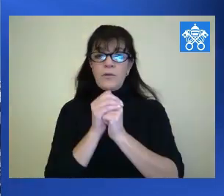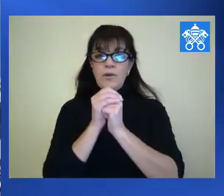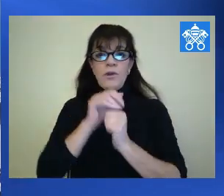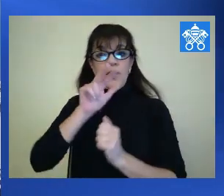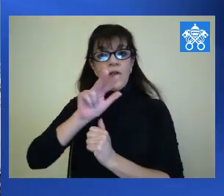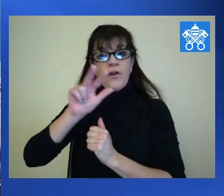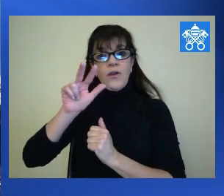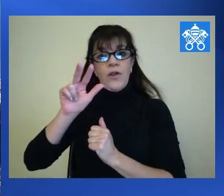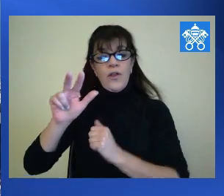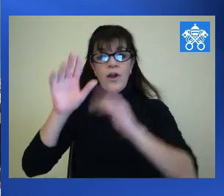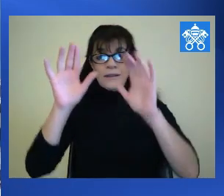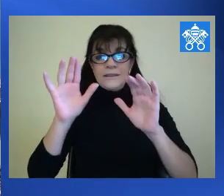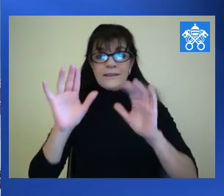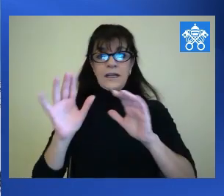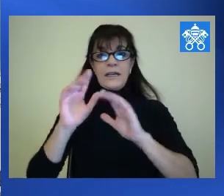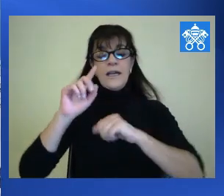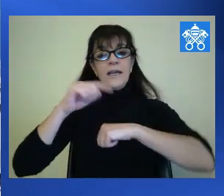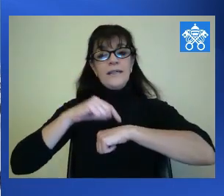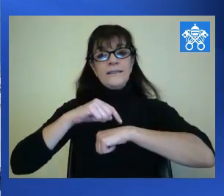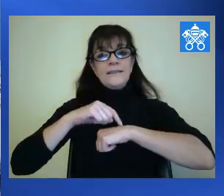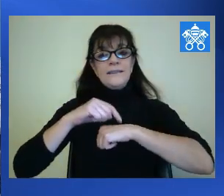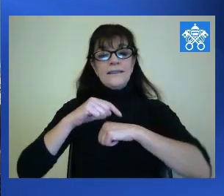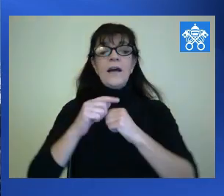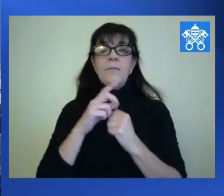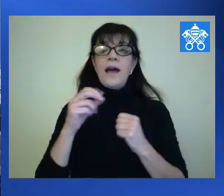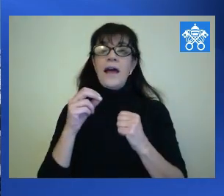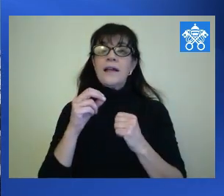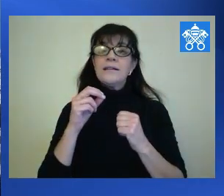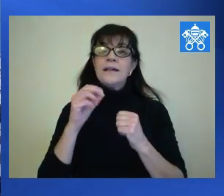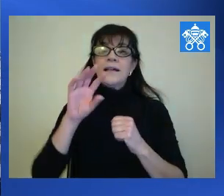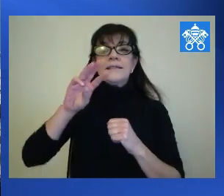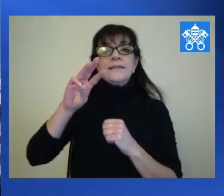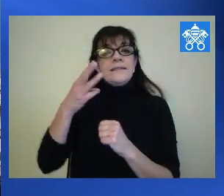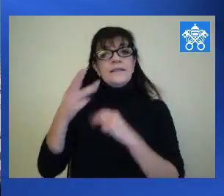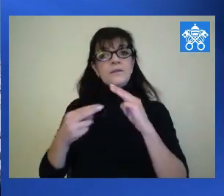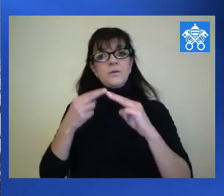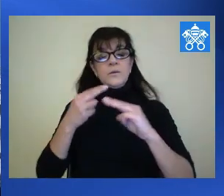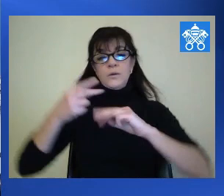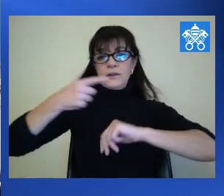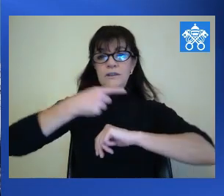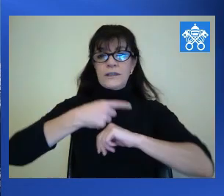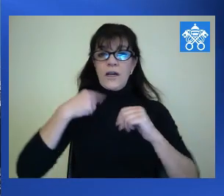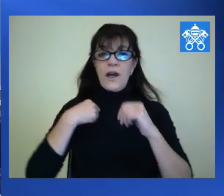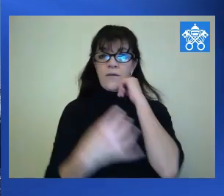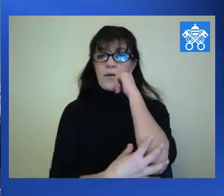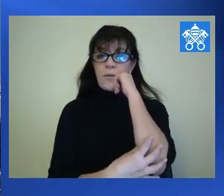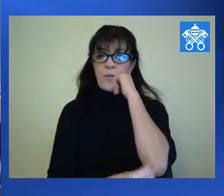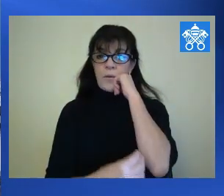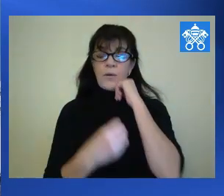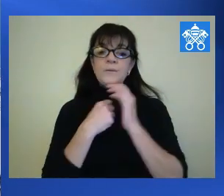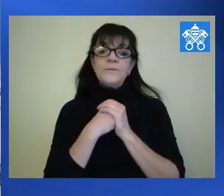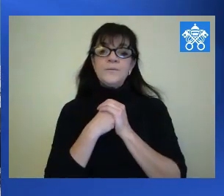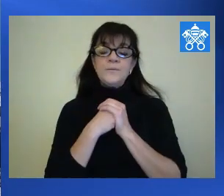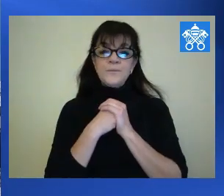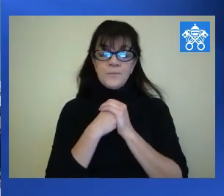this 33rd Sunday in Ordinary Time and the 6th World Day of the Poor.